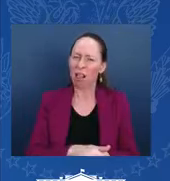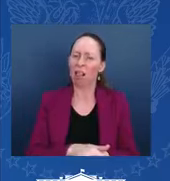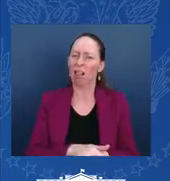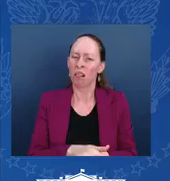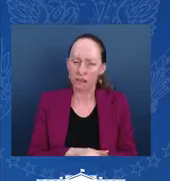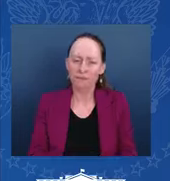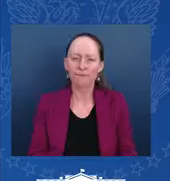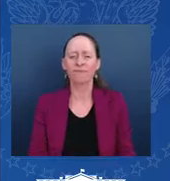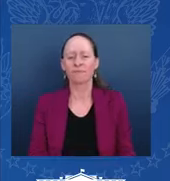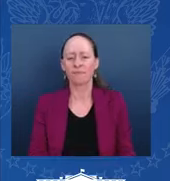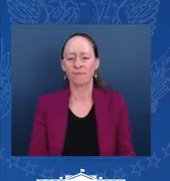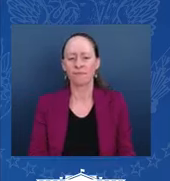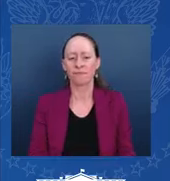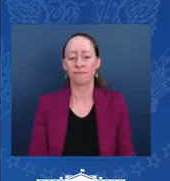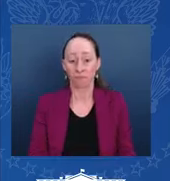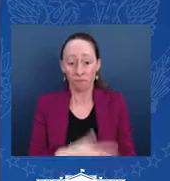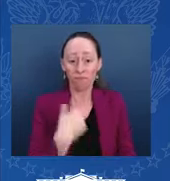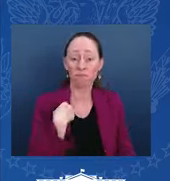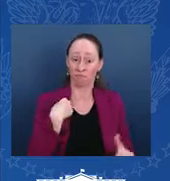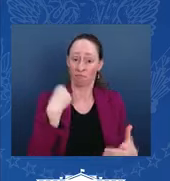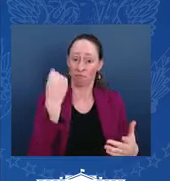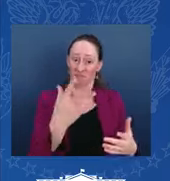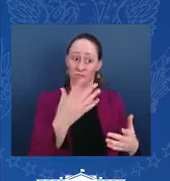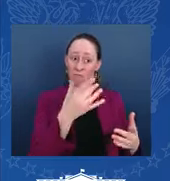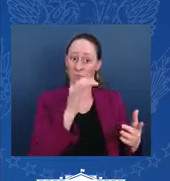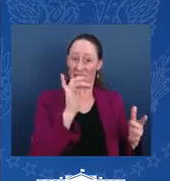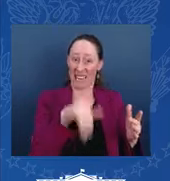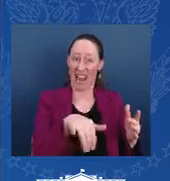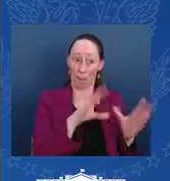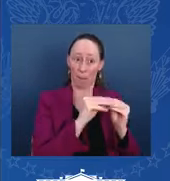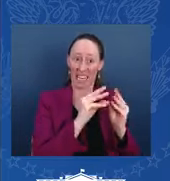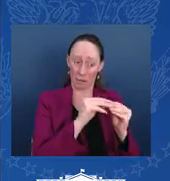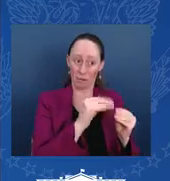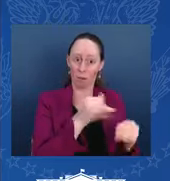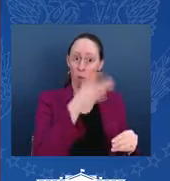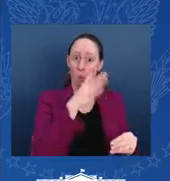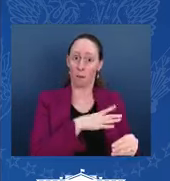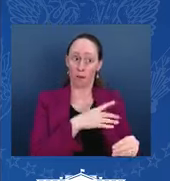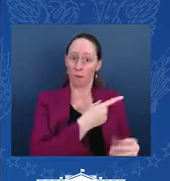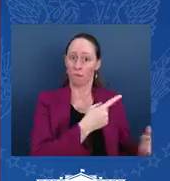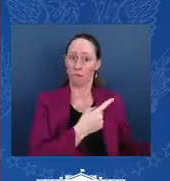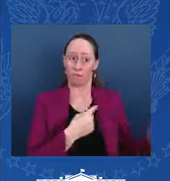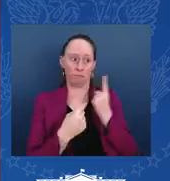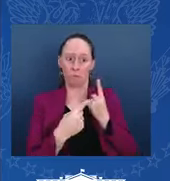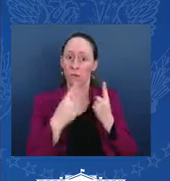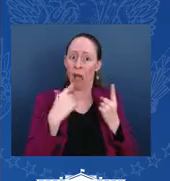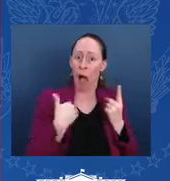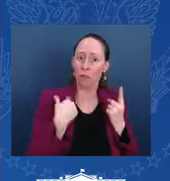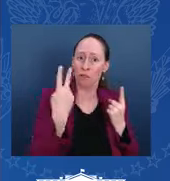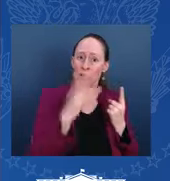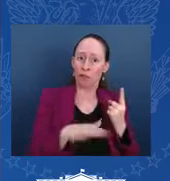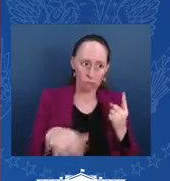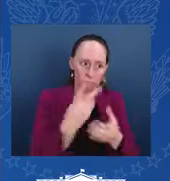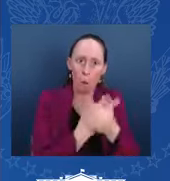I have to cut the prescription in half. And sometimes I have to choose which one gets the